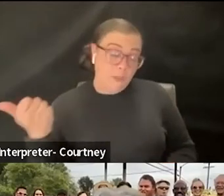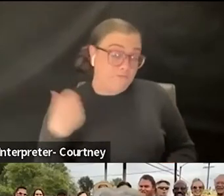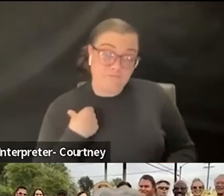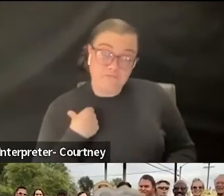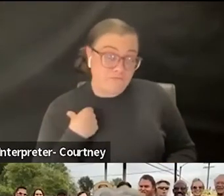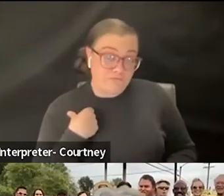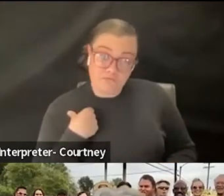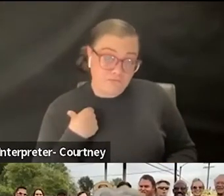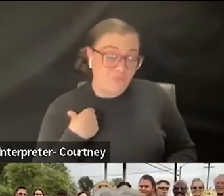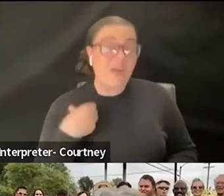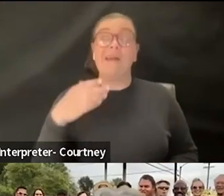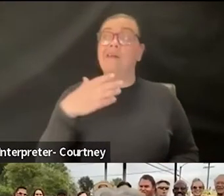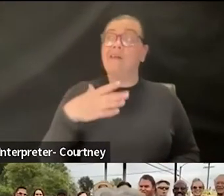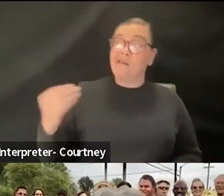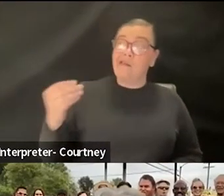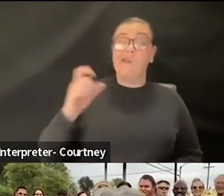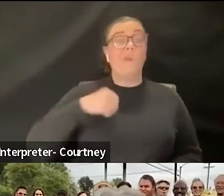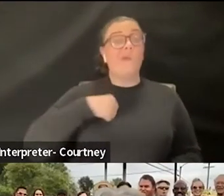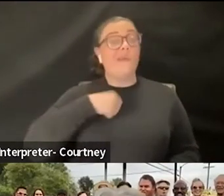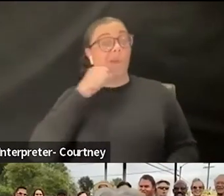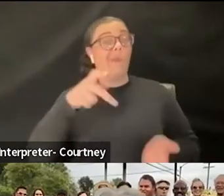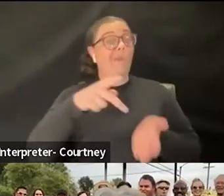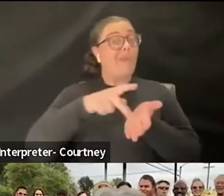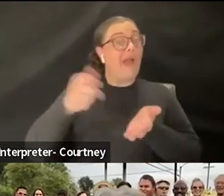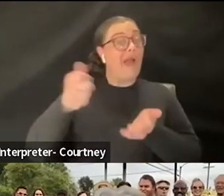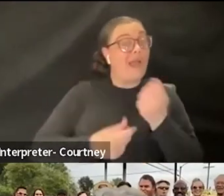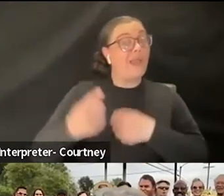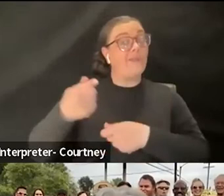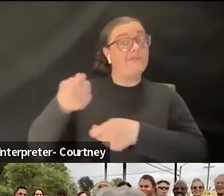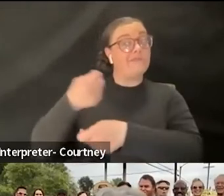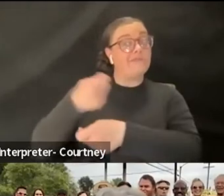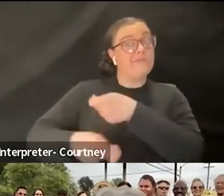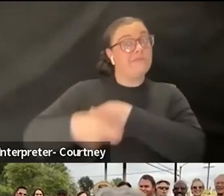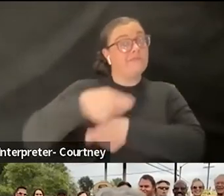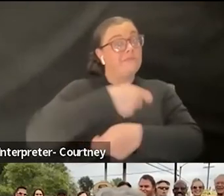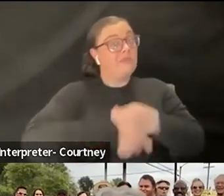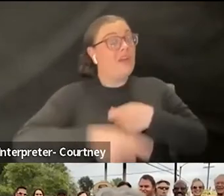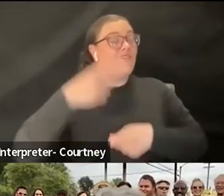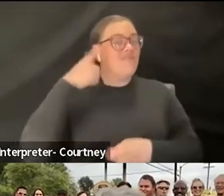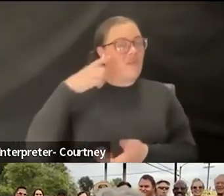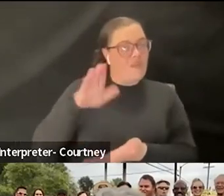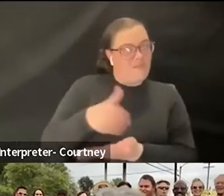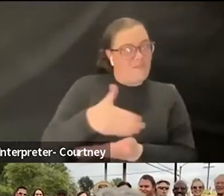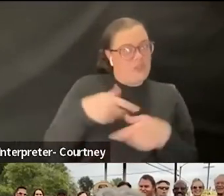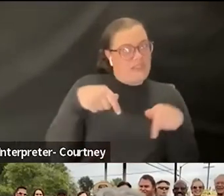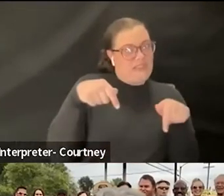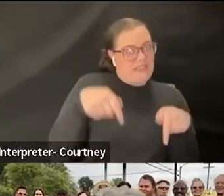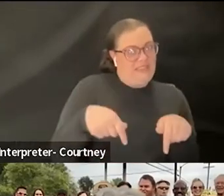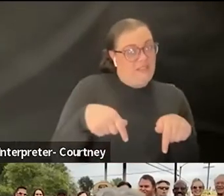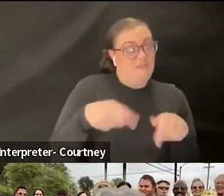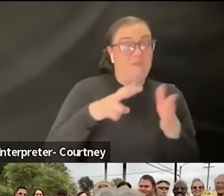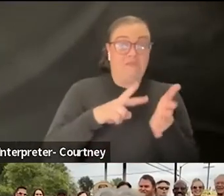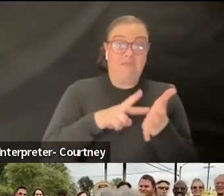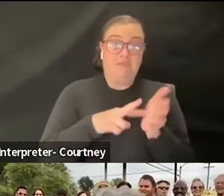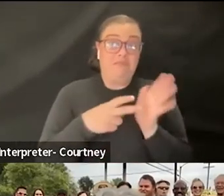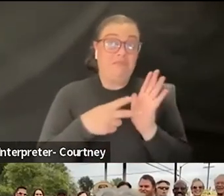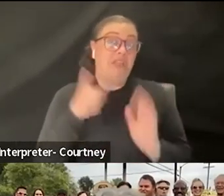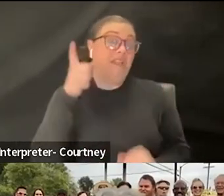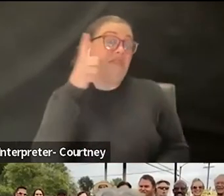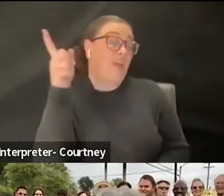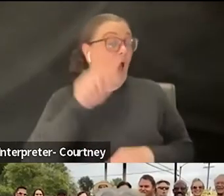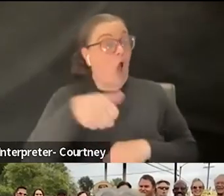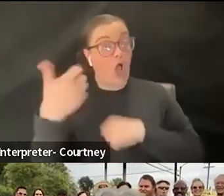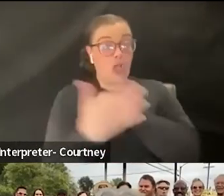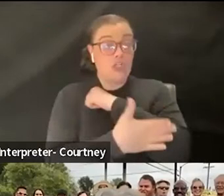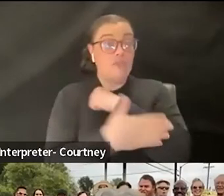pay anybody for their artists being played here. So they're like, fine, you won't pay us, we won't pay you. We'll collect the money, but we